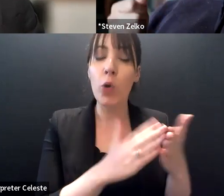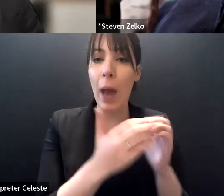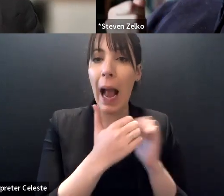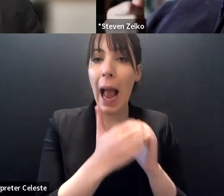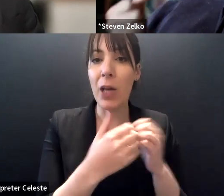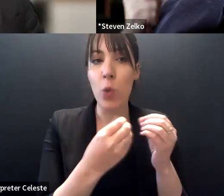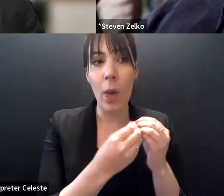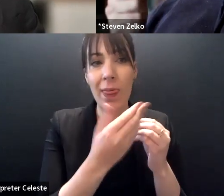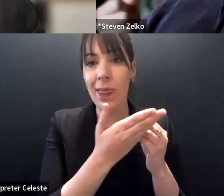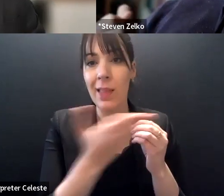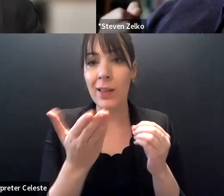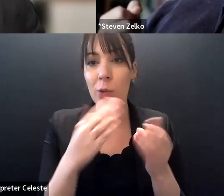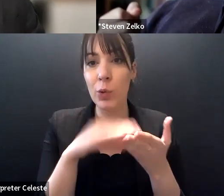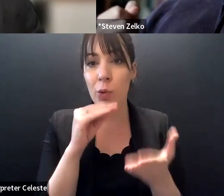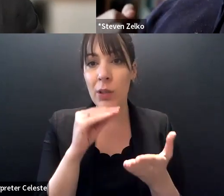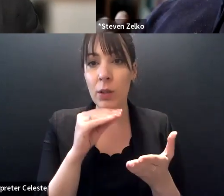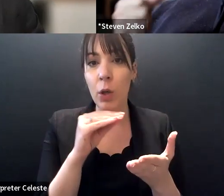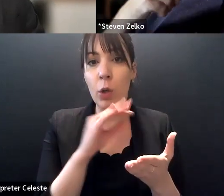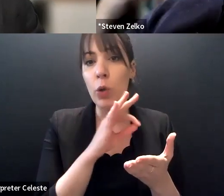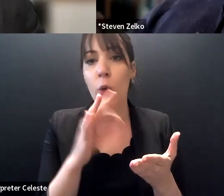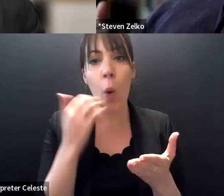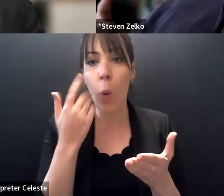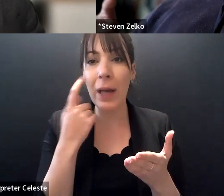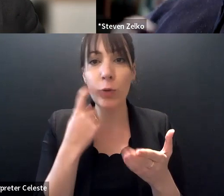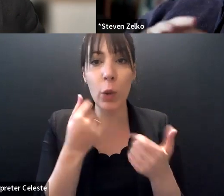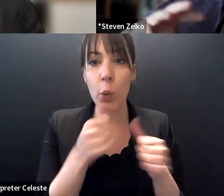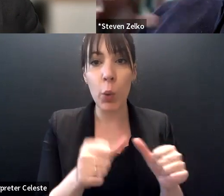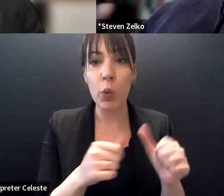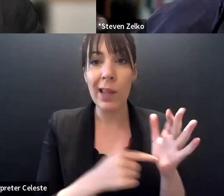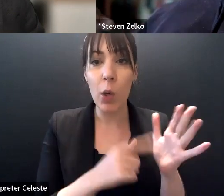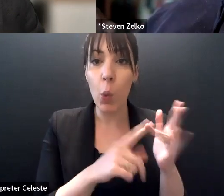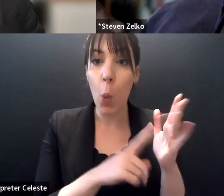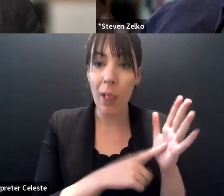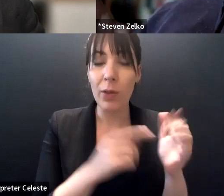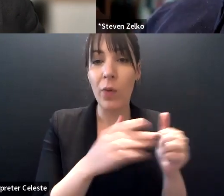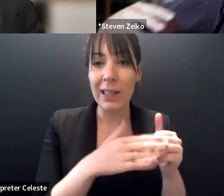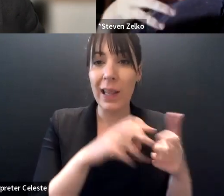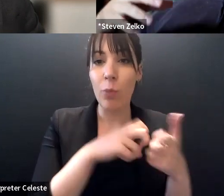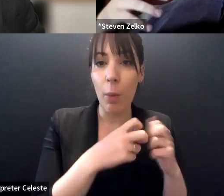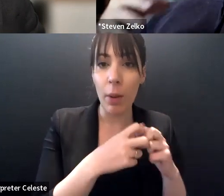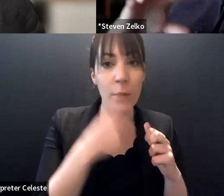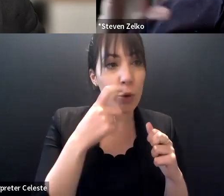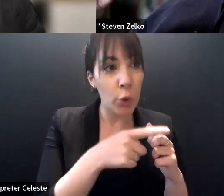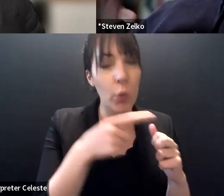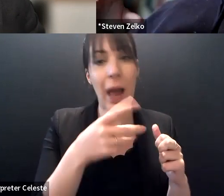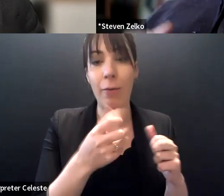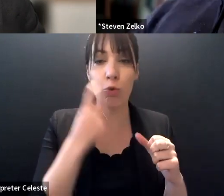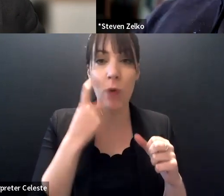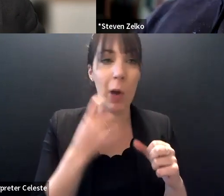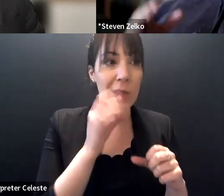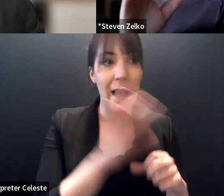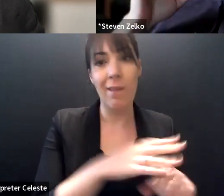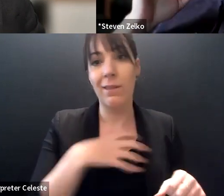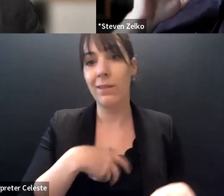fix the problem using this hammer? Because it's just going to get done, and it's just not a way to go about it. It's a very sort